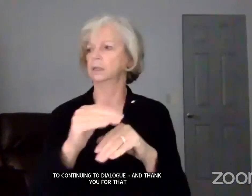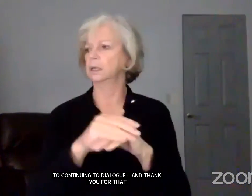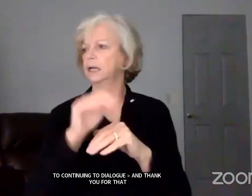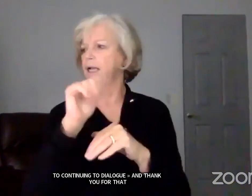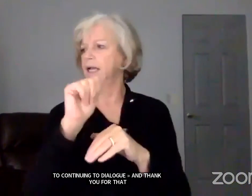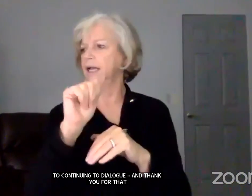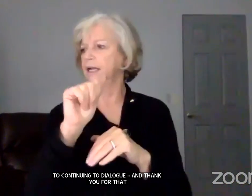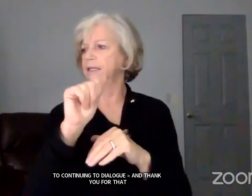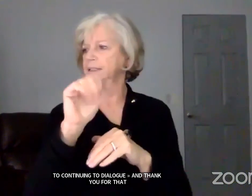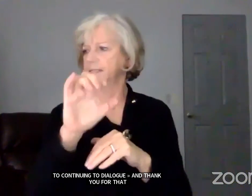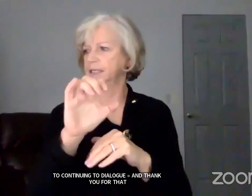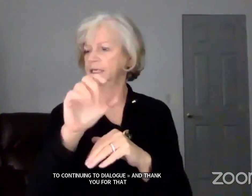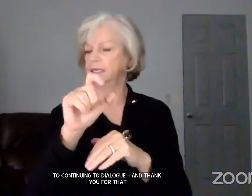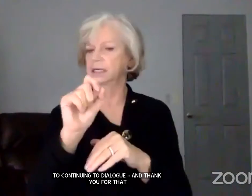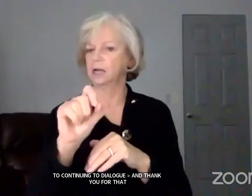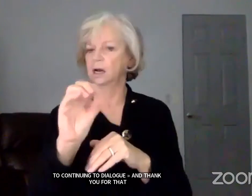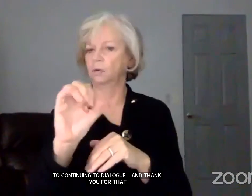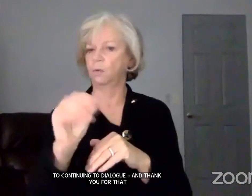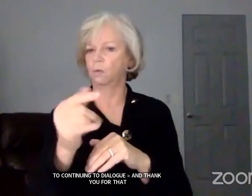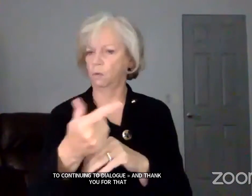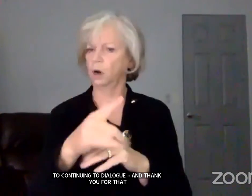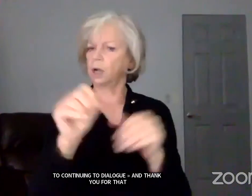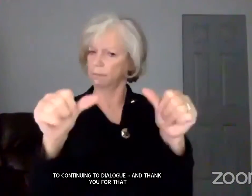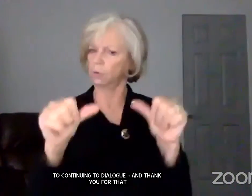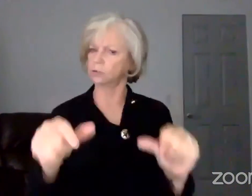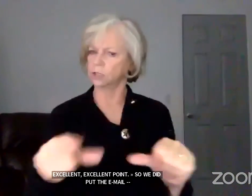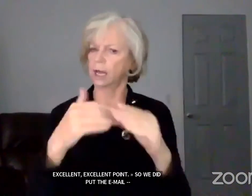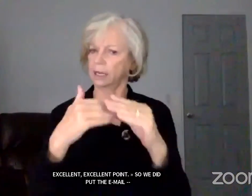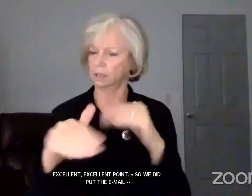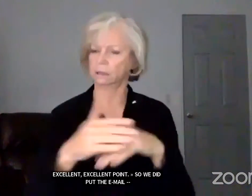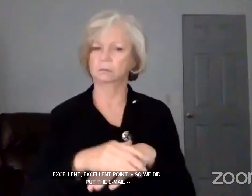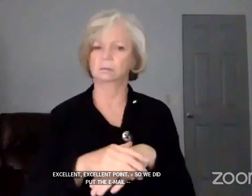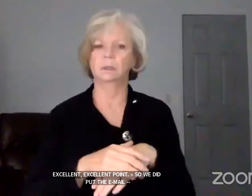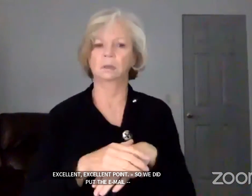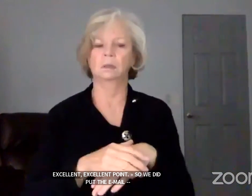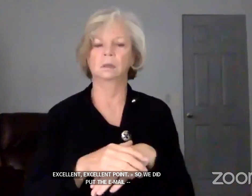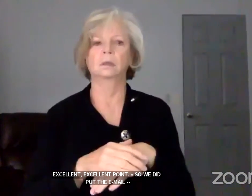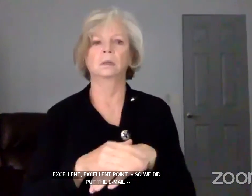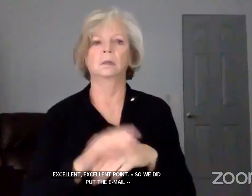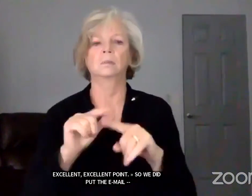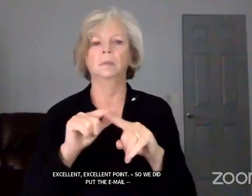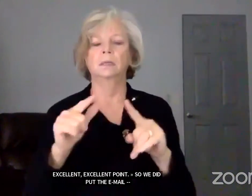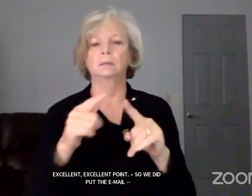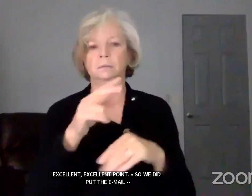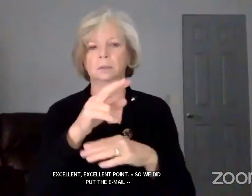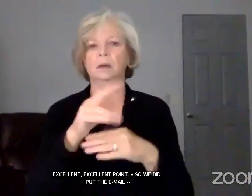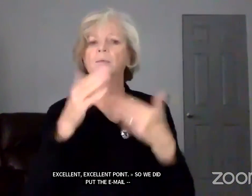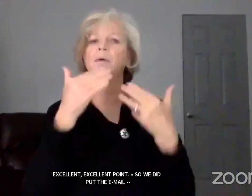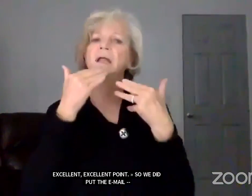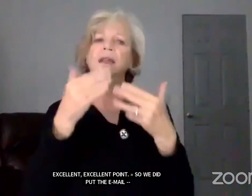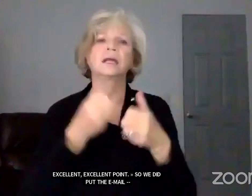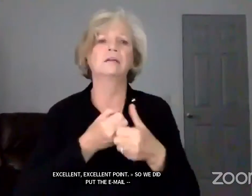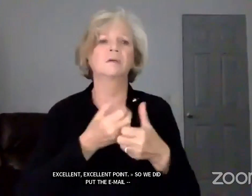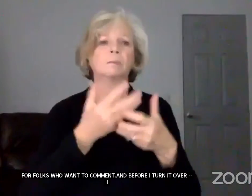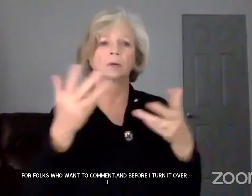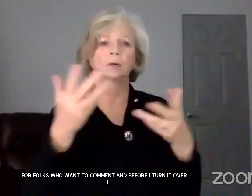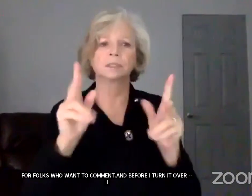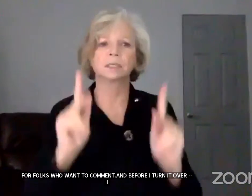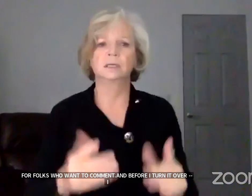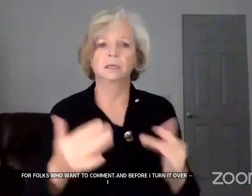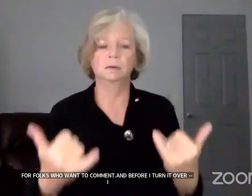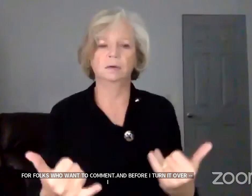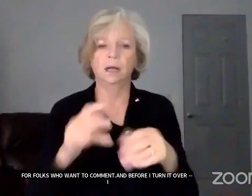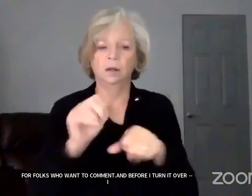emsredesign@acgov.org in there for folks who want to comment. And before I turn it over, just a point of personal privilege, I guess, I want to thank everybody for the work you've been doing